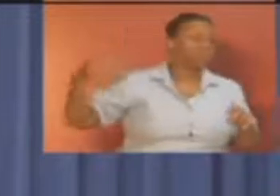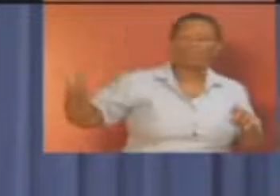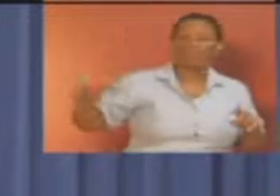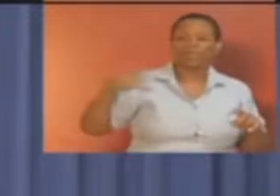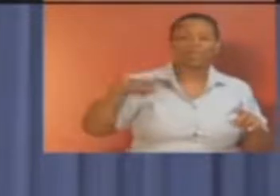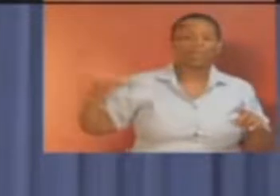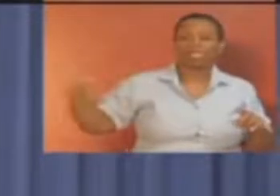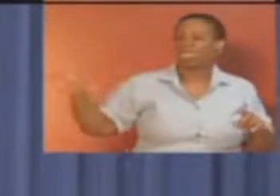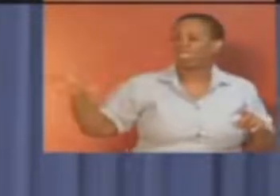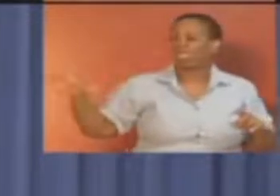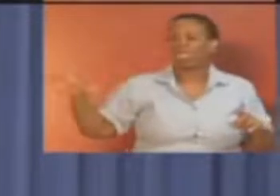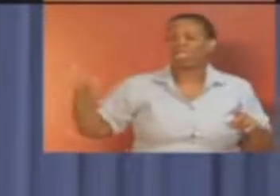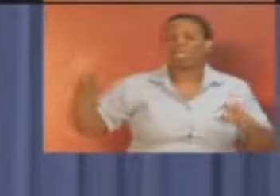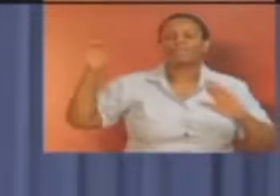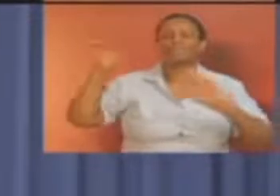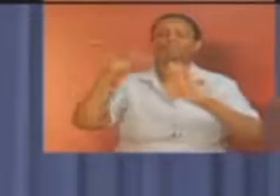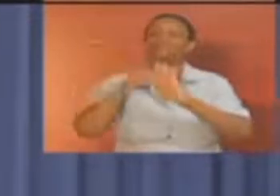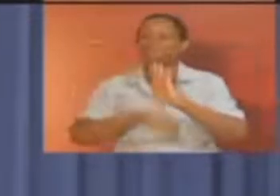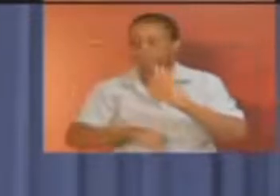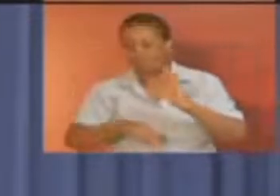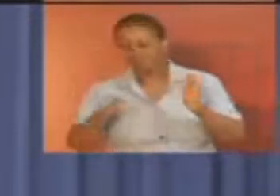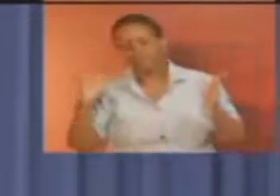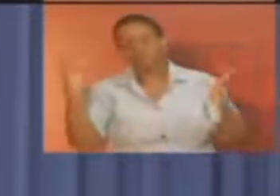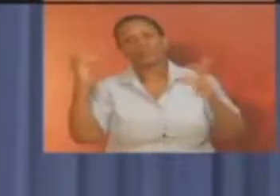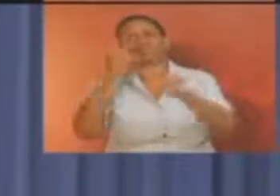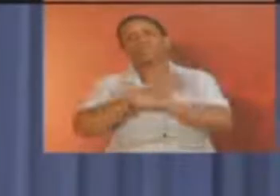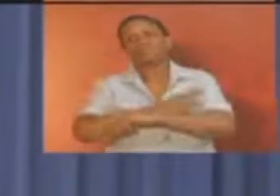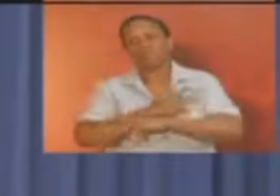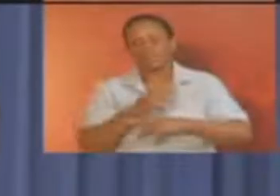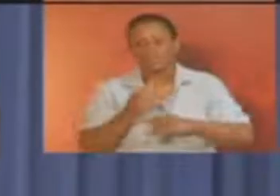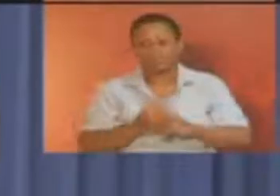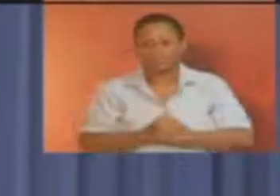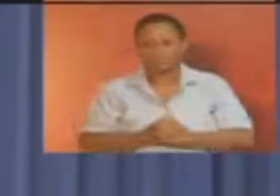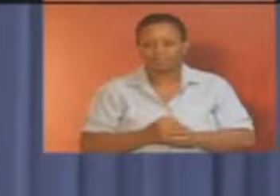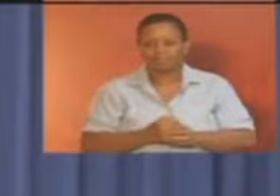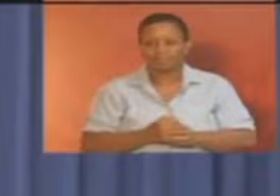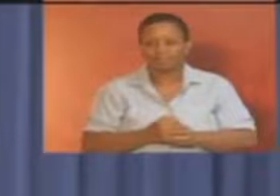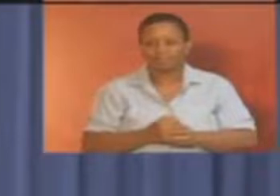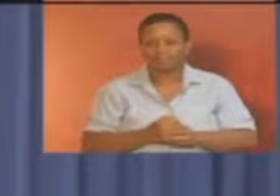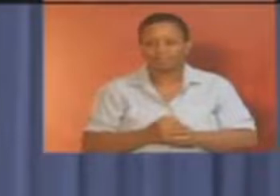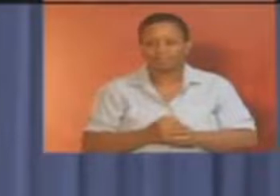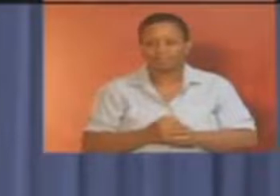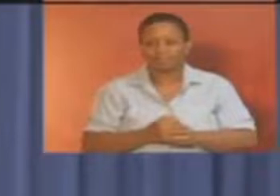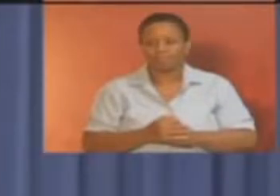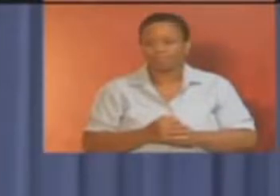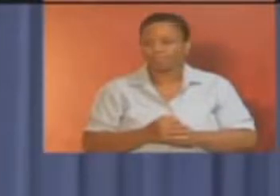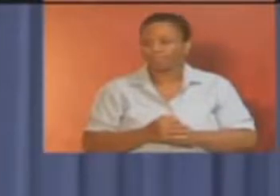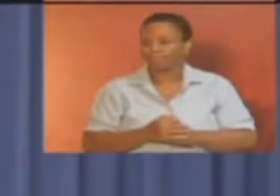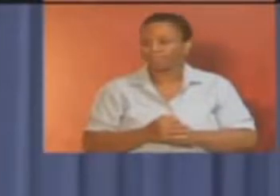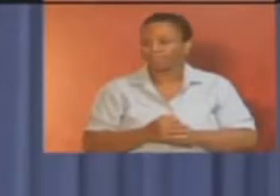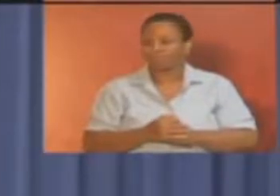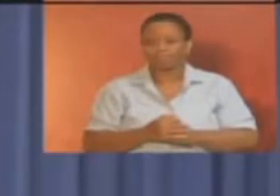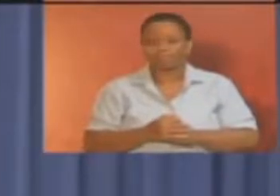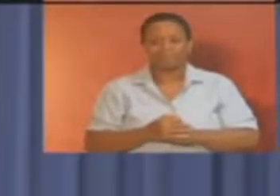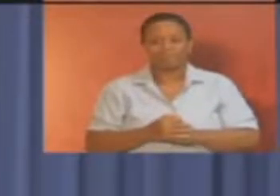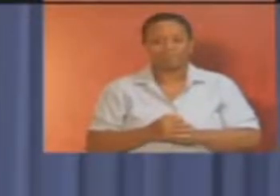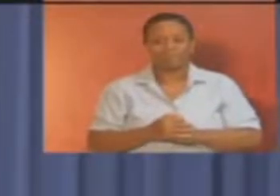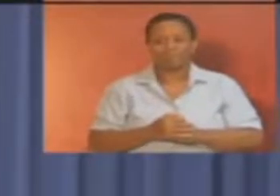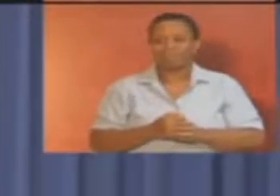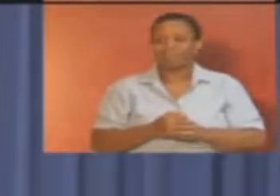very bad situation, and Dr. Heinz's graph shows us the exact road that we'll pass to get there.